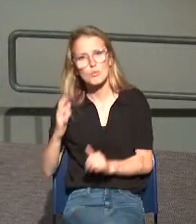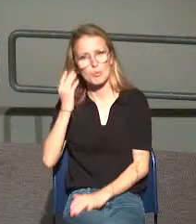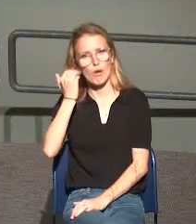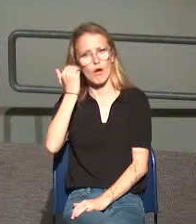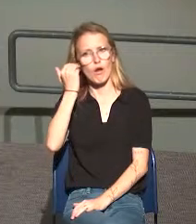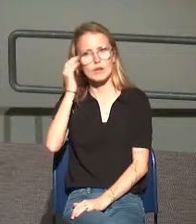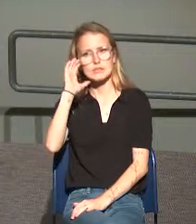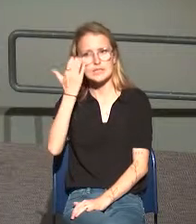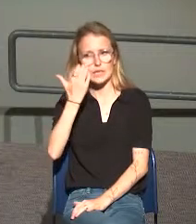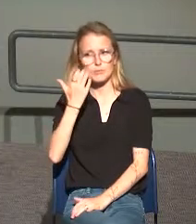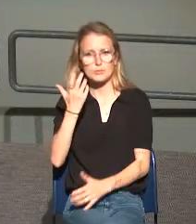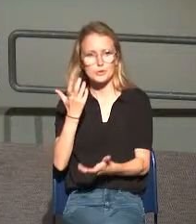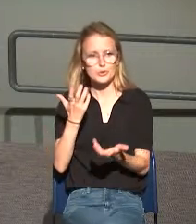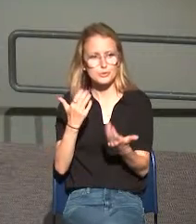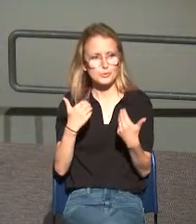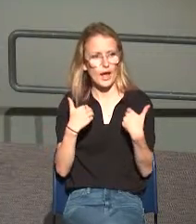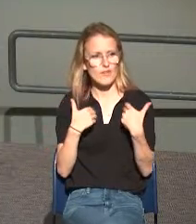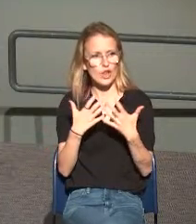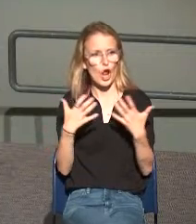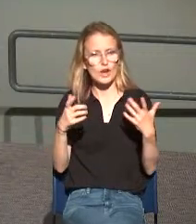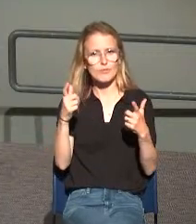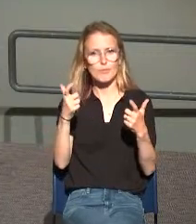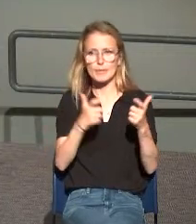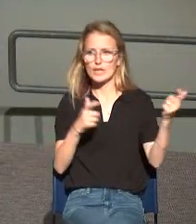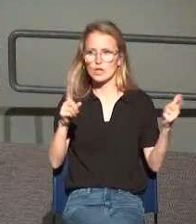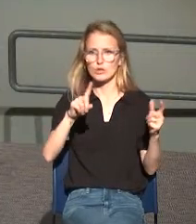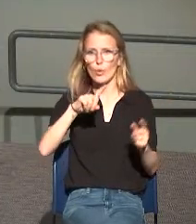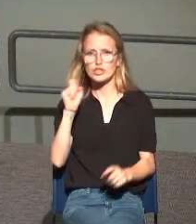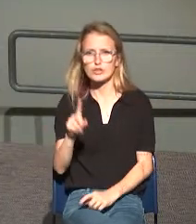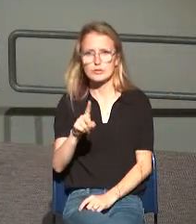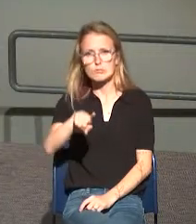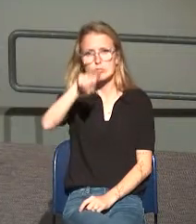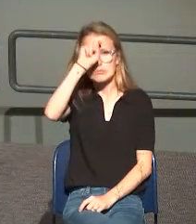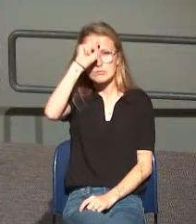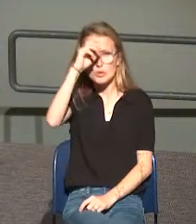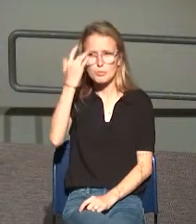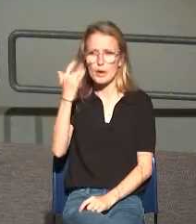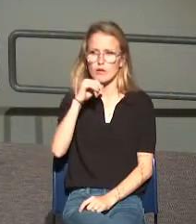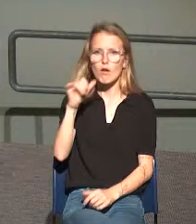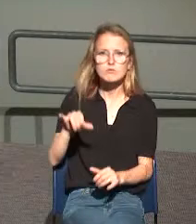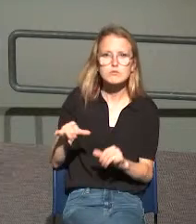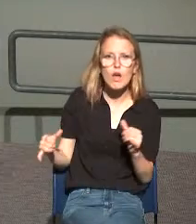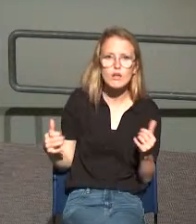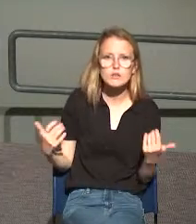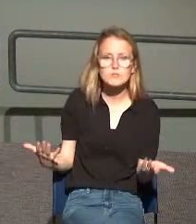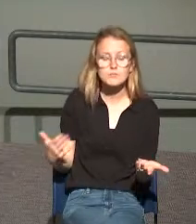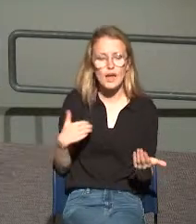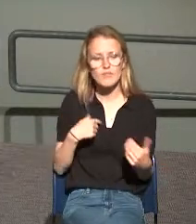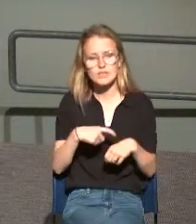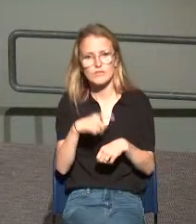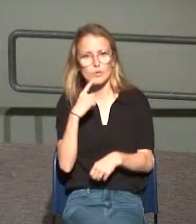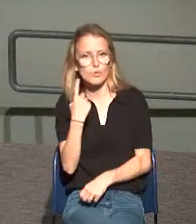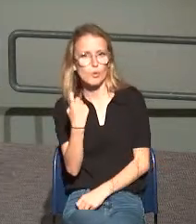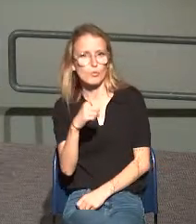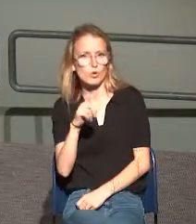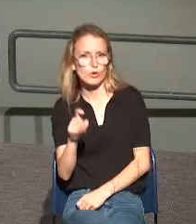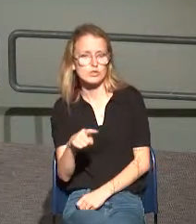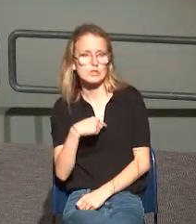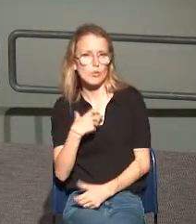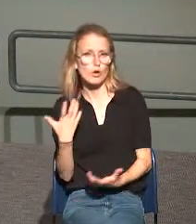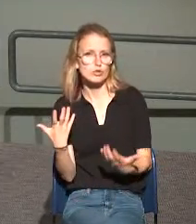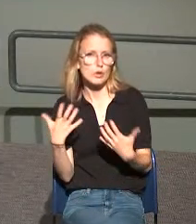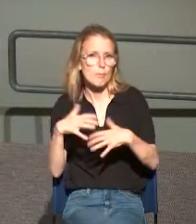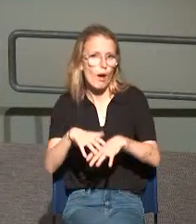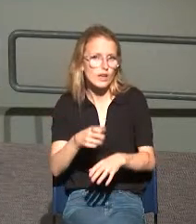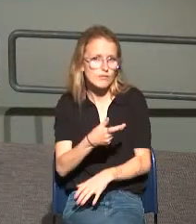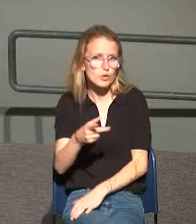really large unanswered questions there as to what the problem is. We have time for one more question, and I actually want to combine a few because there's a